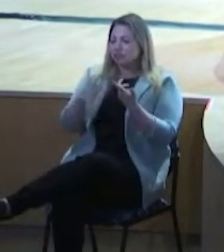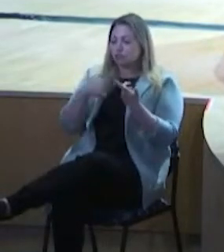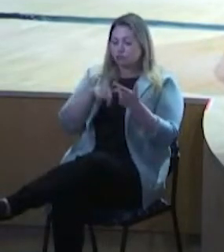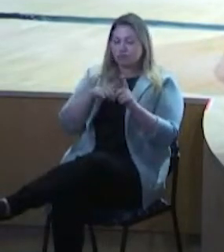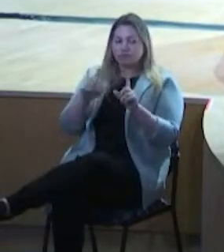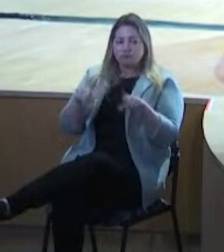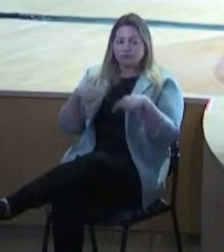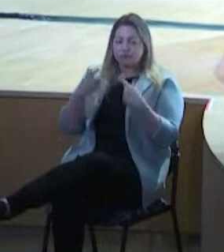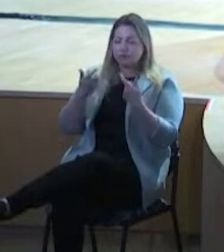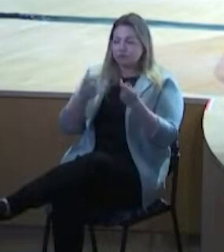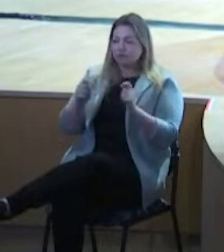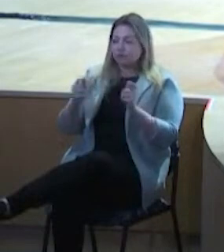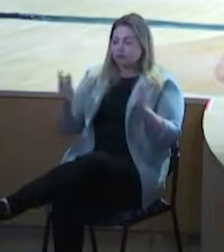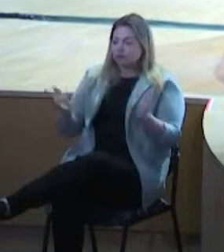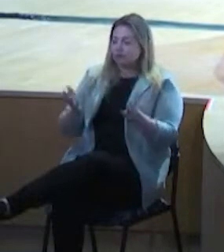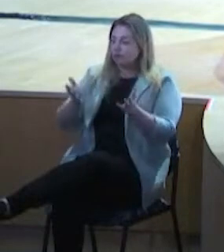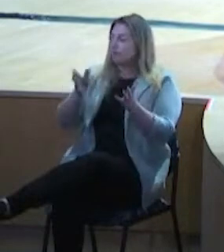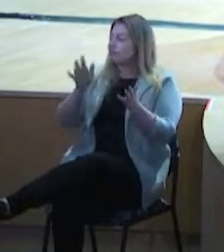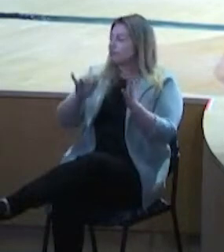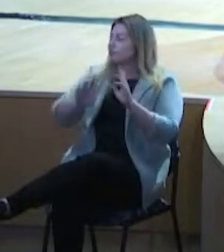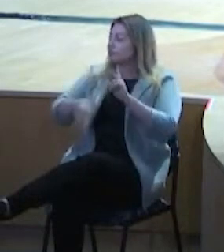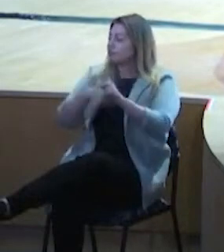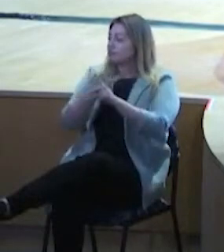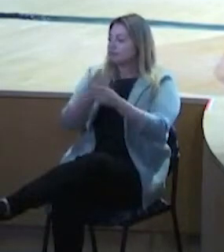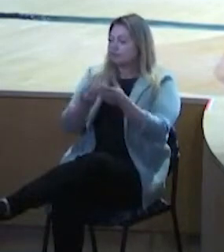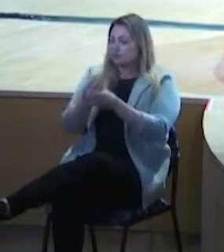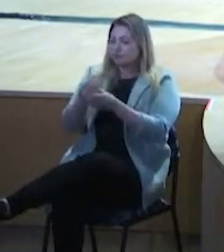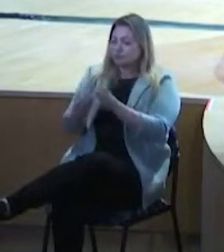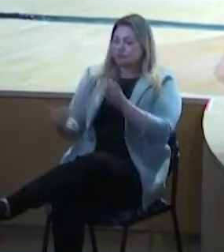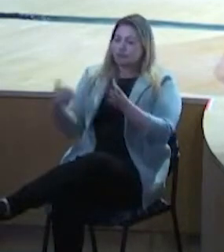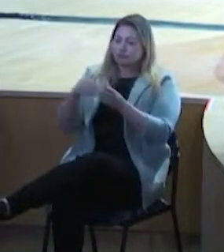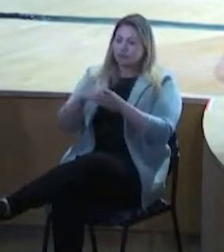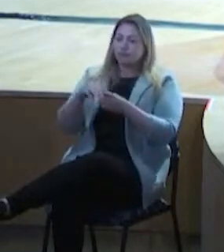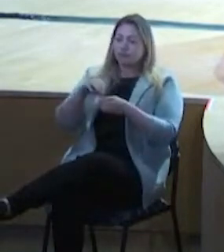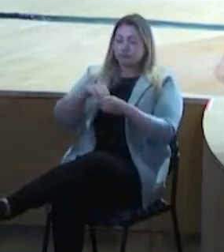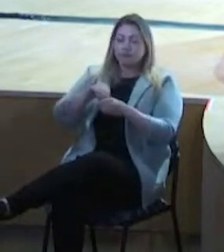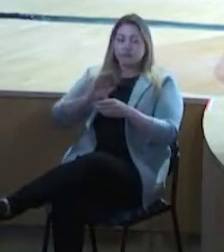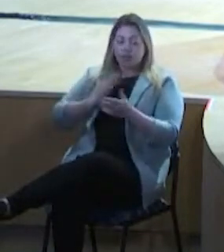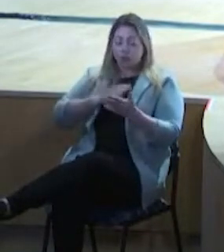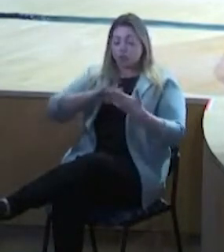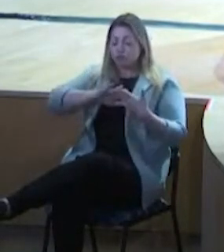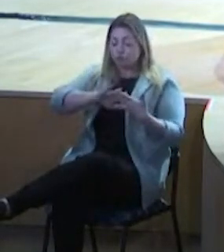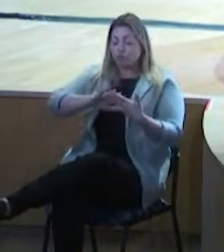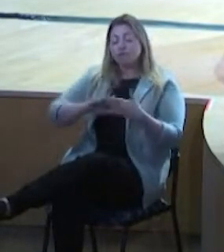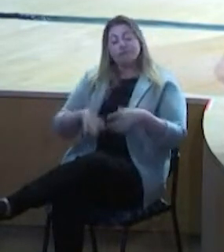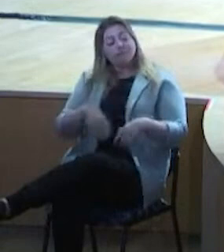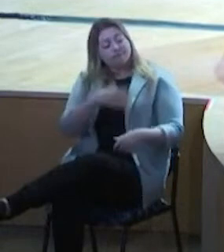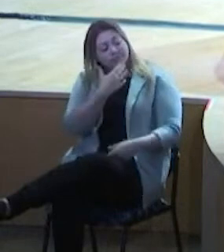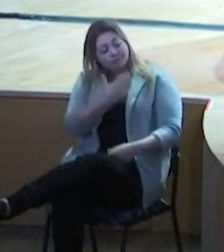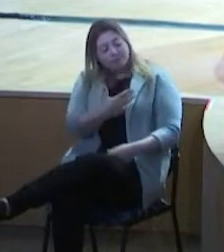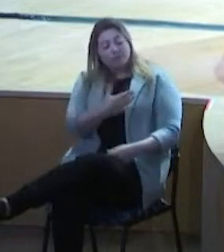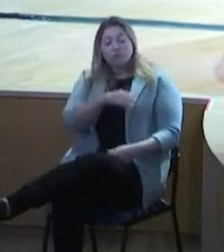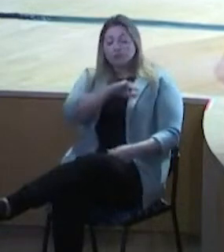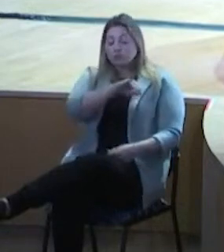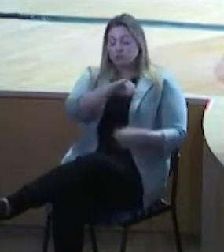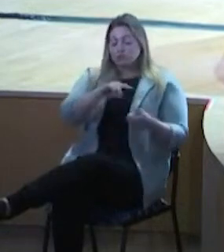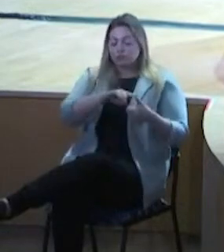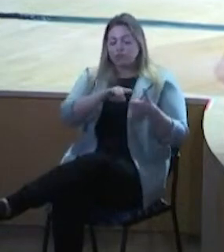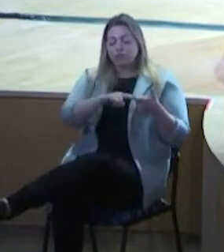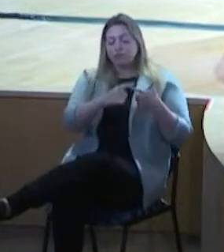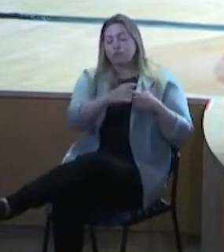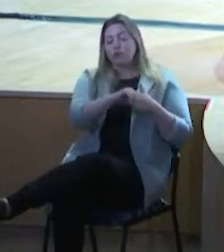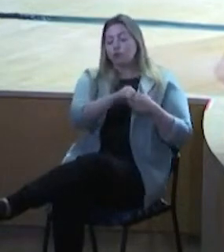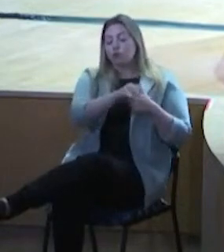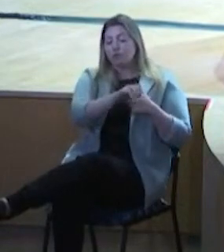to revitalize that type of gardening as well in my community. Thank you. Joey, how about